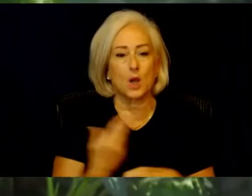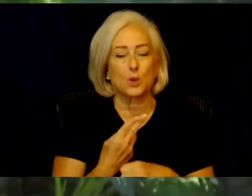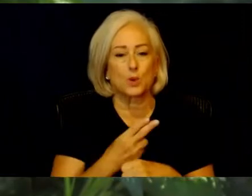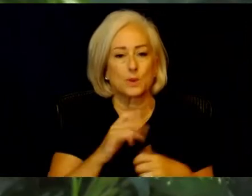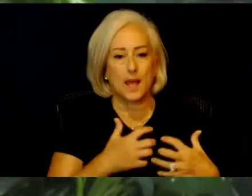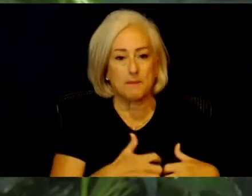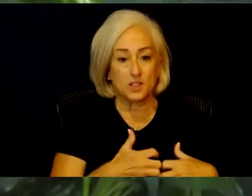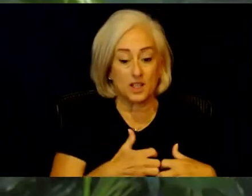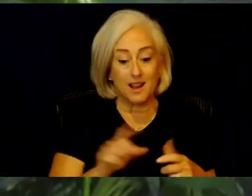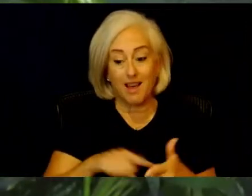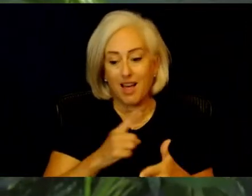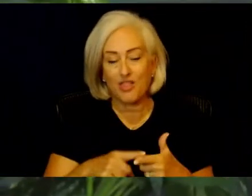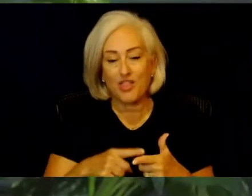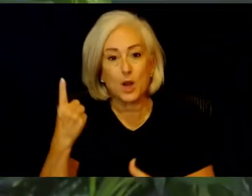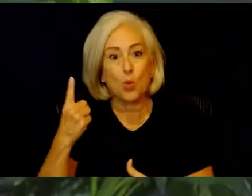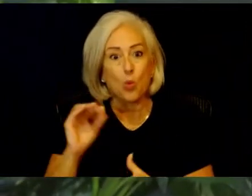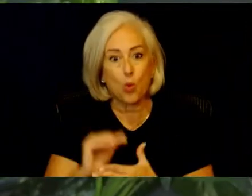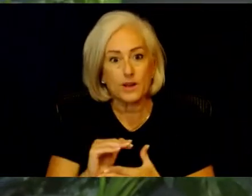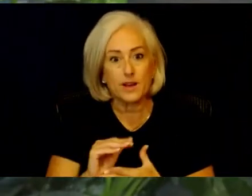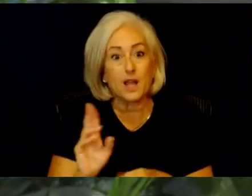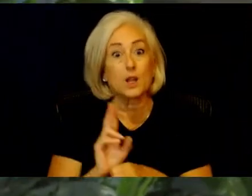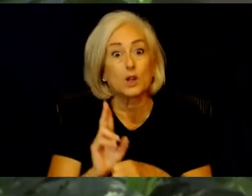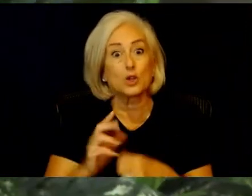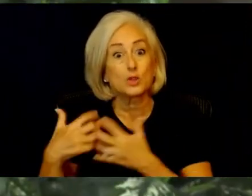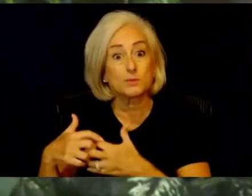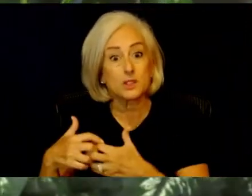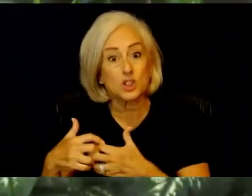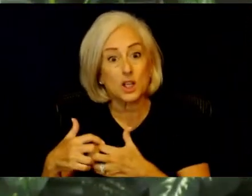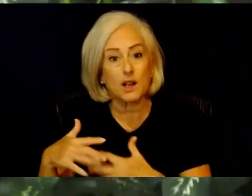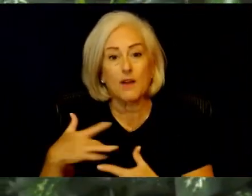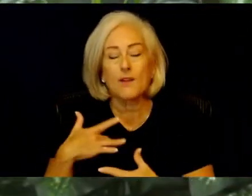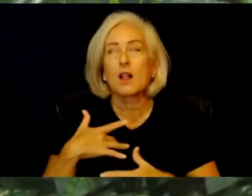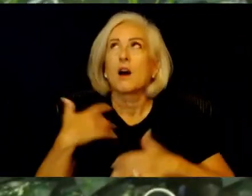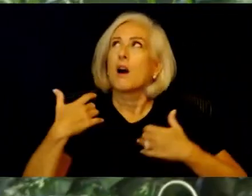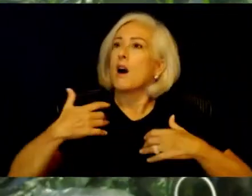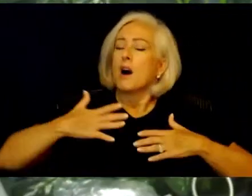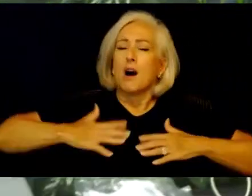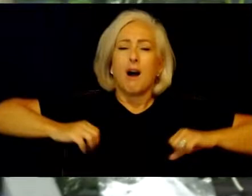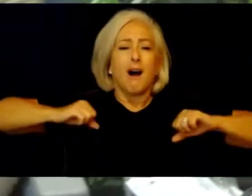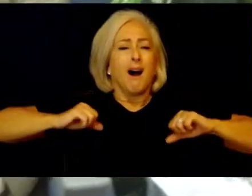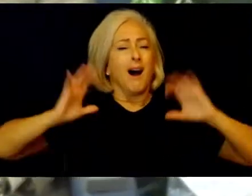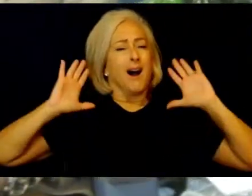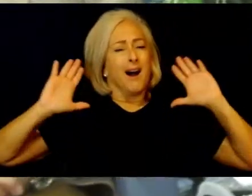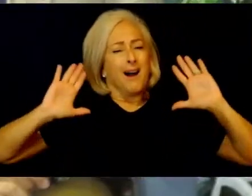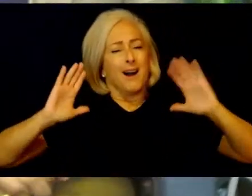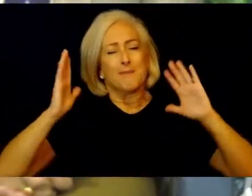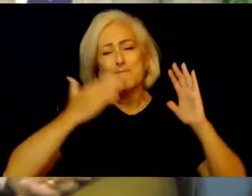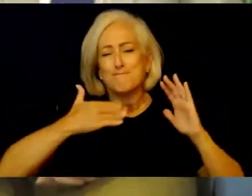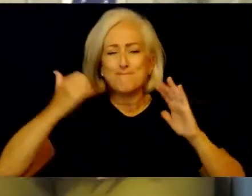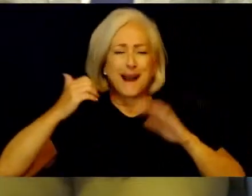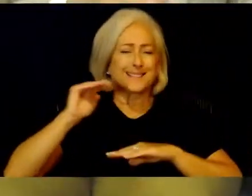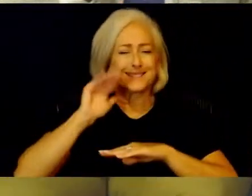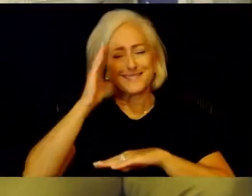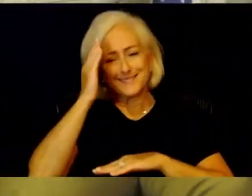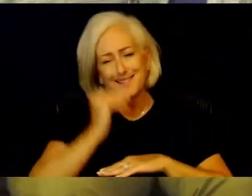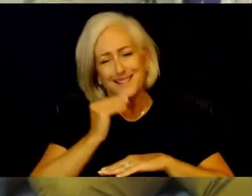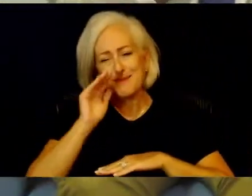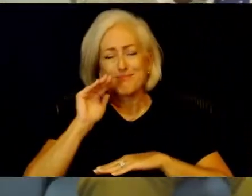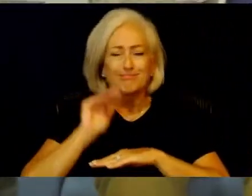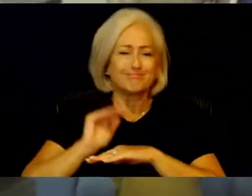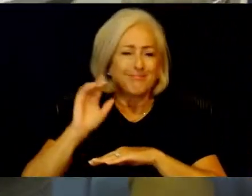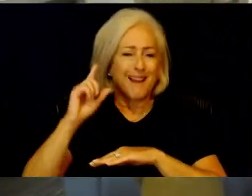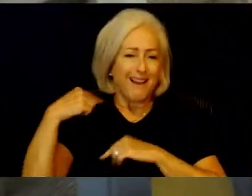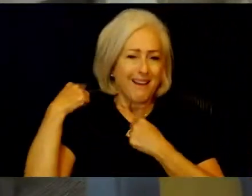they have the best night ever. And in other folks, it can take 1 to 2 weeks. Okay. We do recommend some mask desensitization, so which means if you're